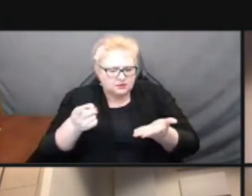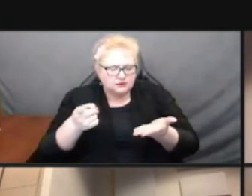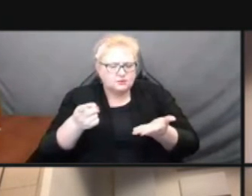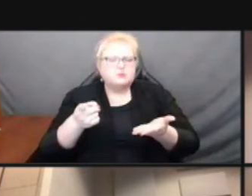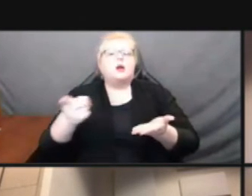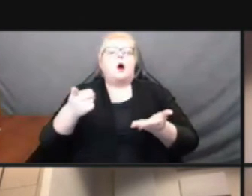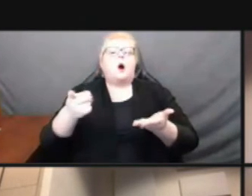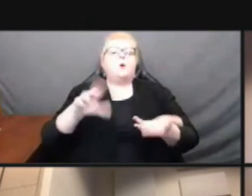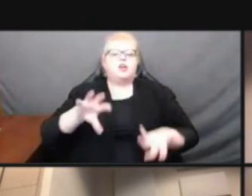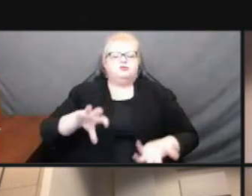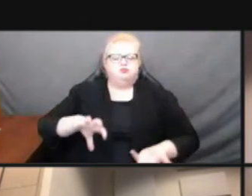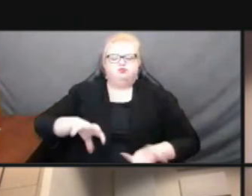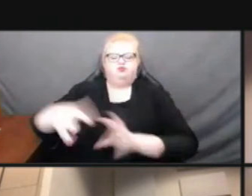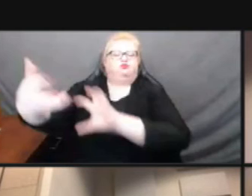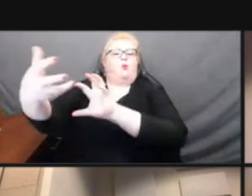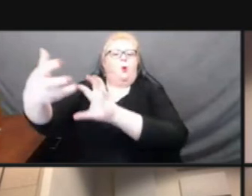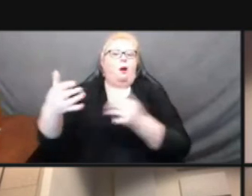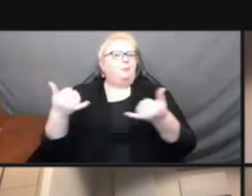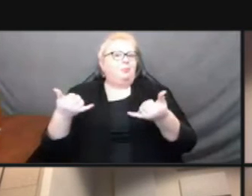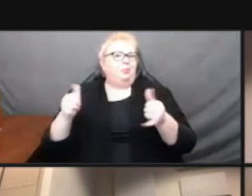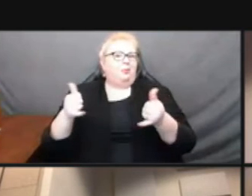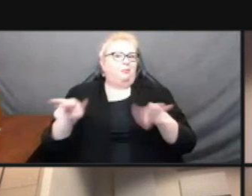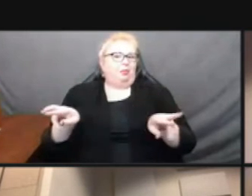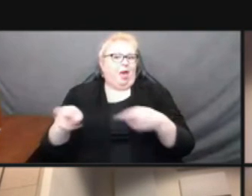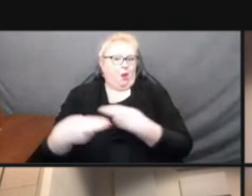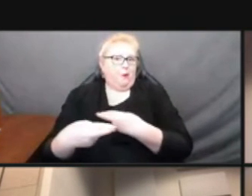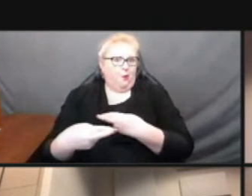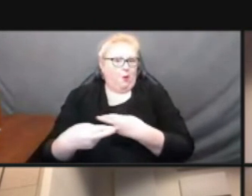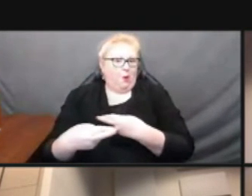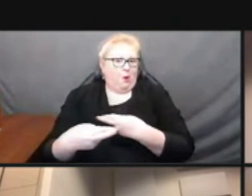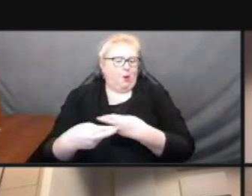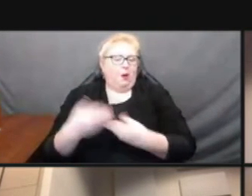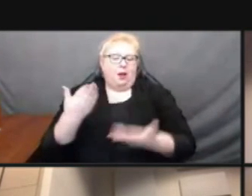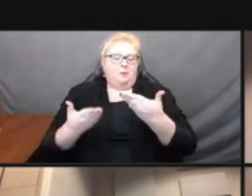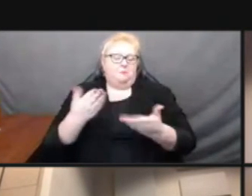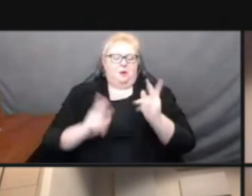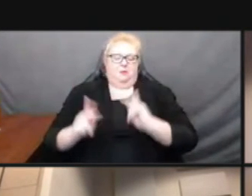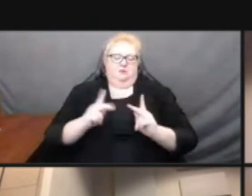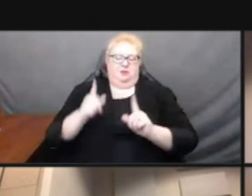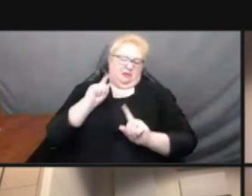and inserted work where there has been cavalier